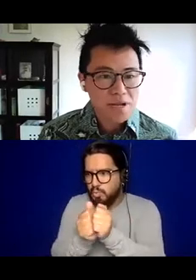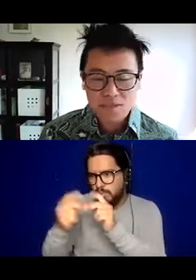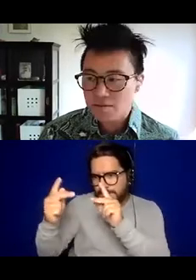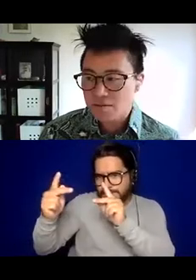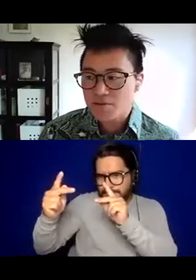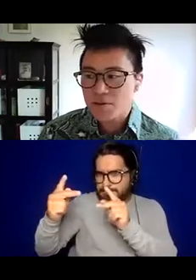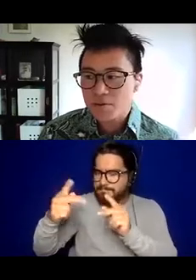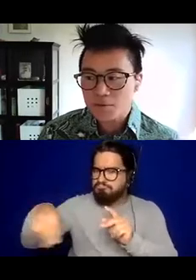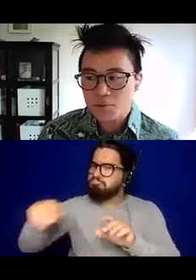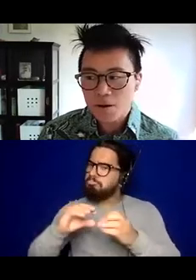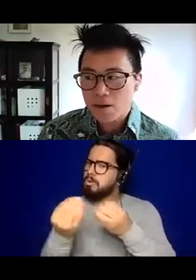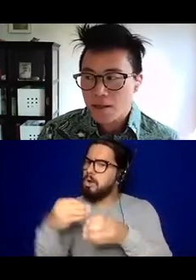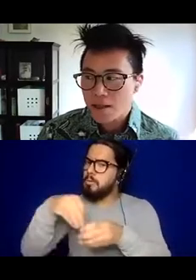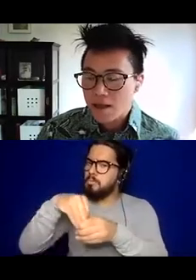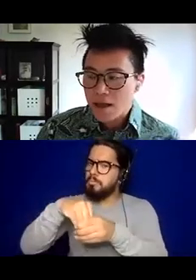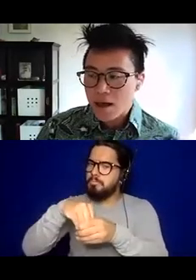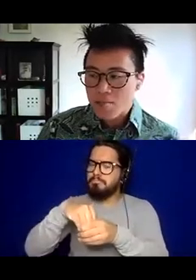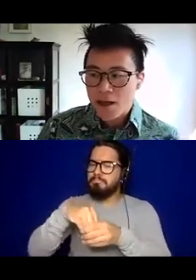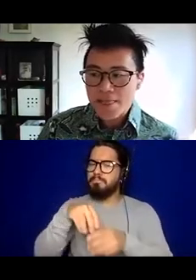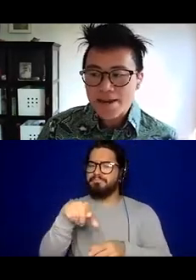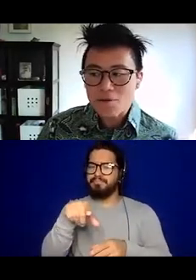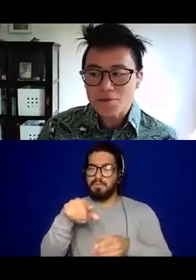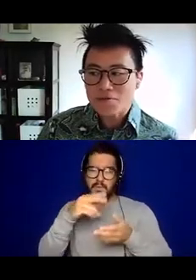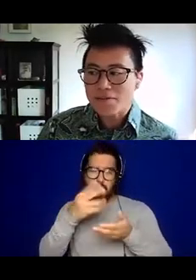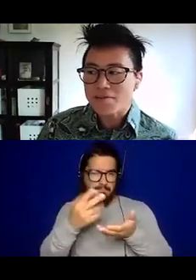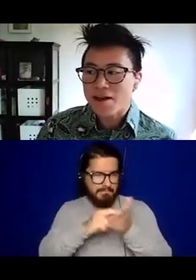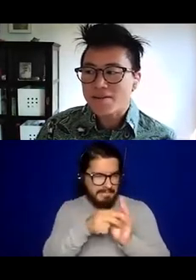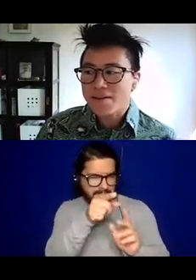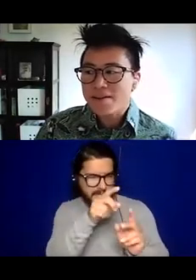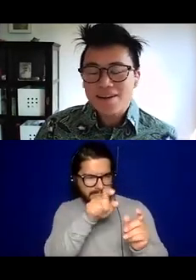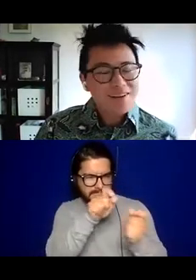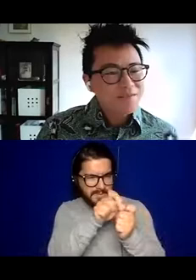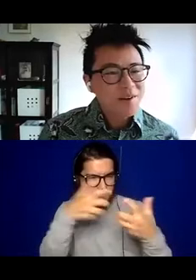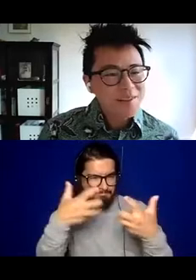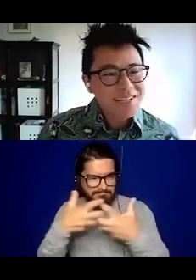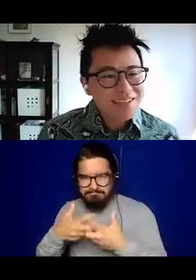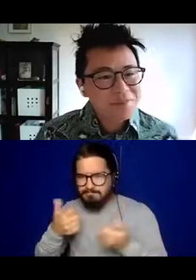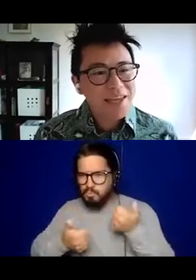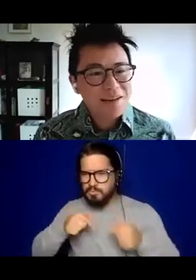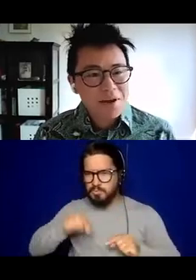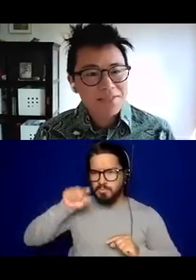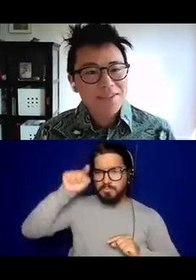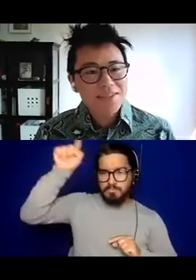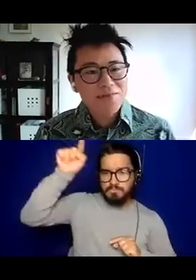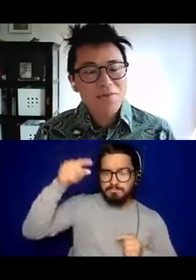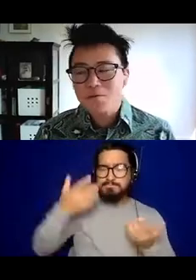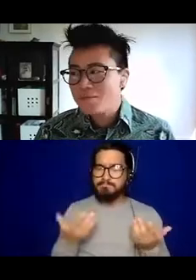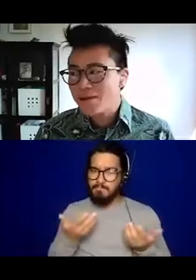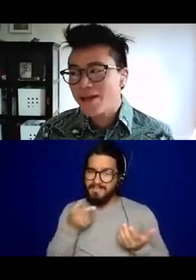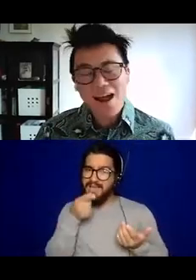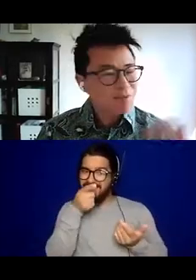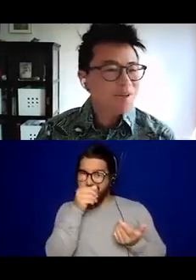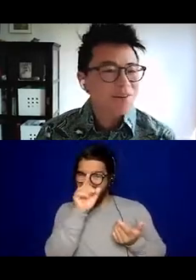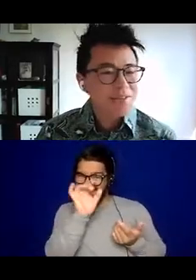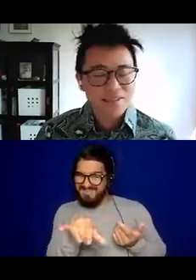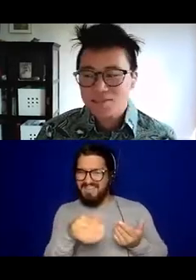low risk for you and your work? And that helps you figure out, what do we need to communicate about this and with whom,